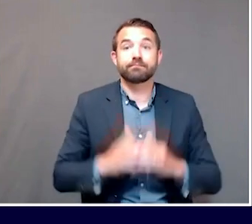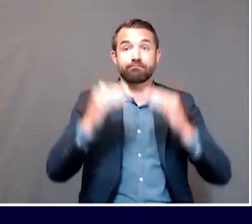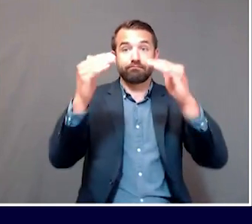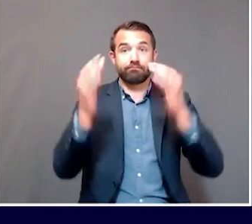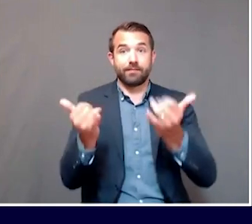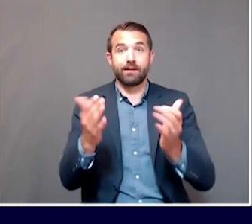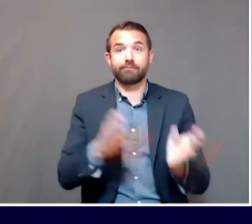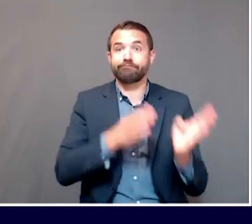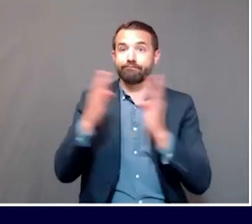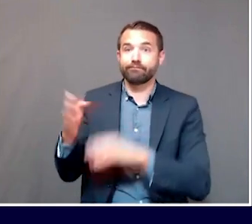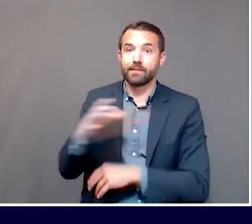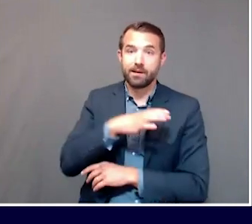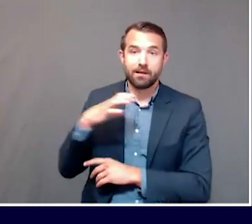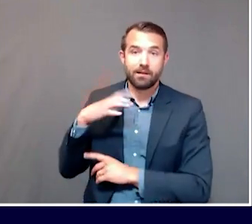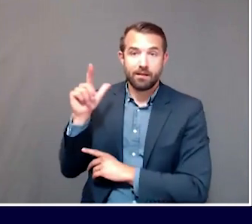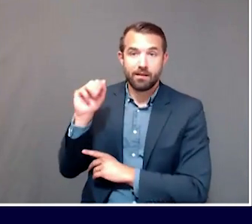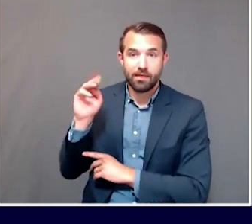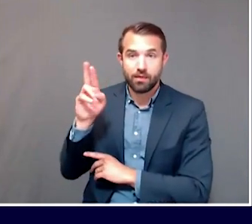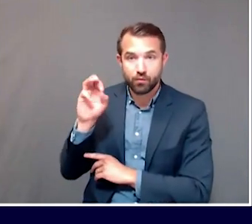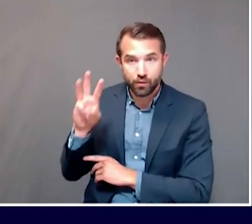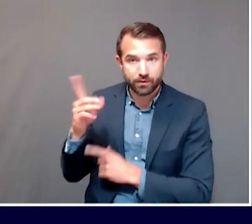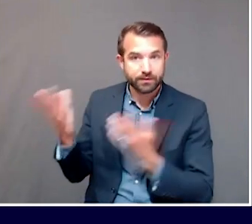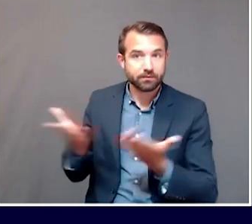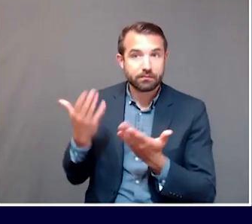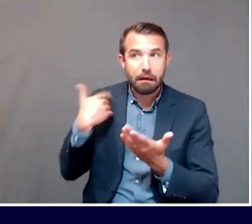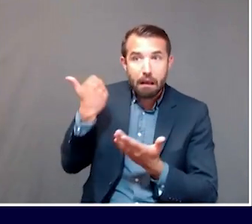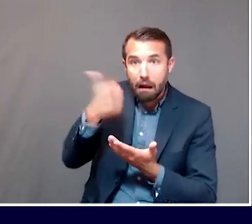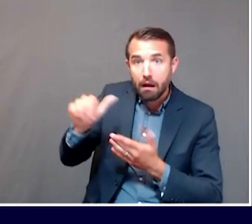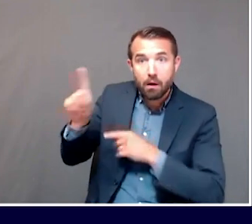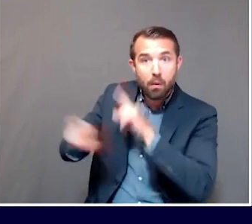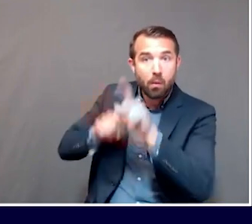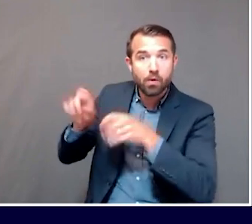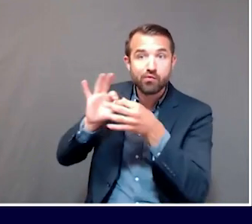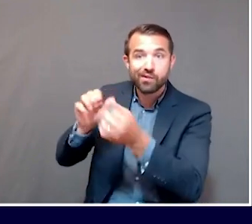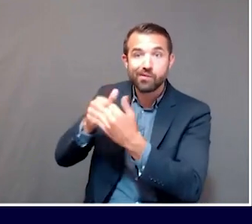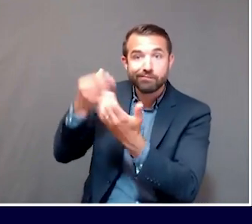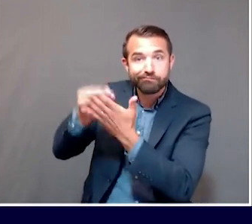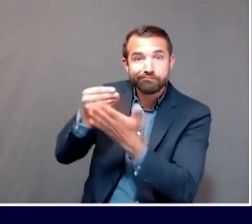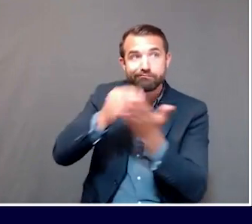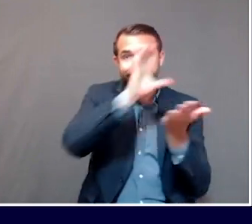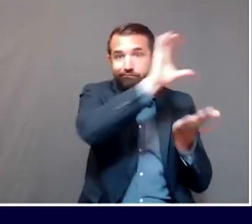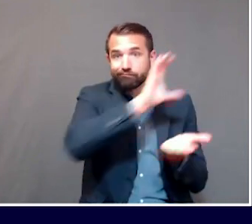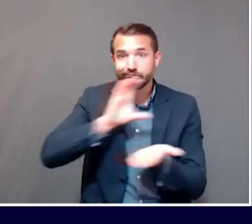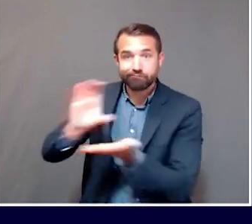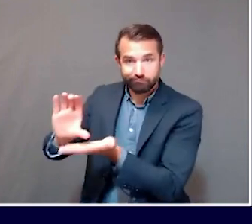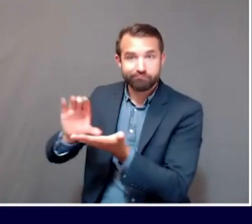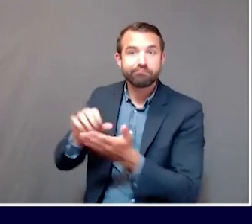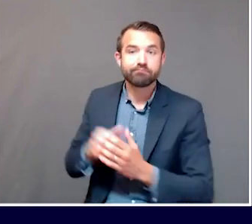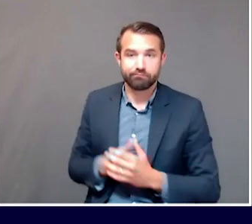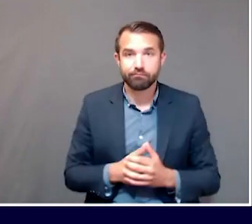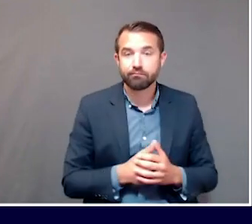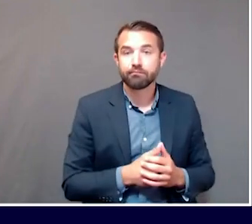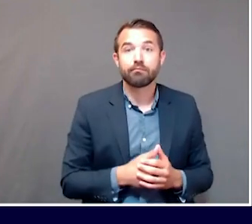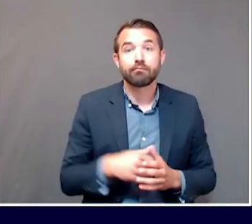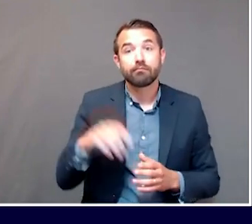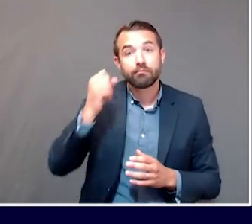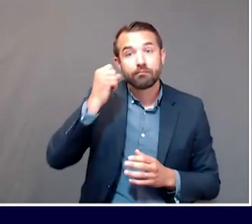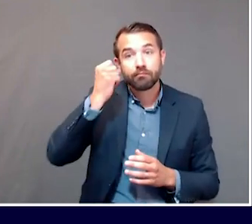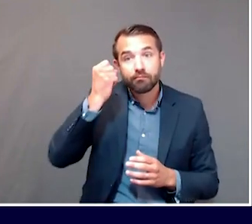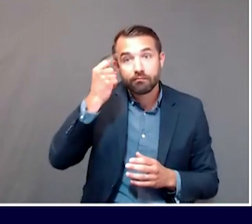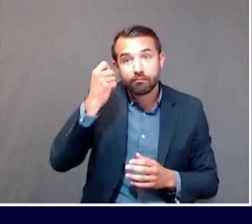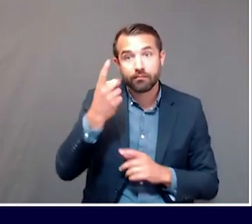any questions you have about these grants. And before that, I will turn things back over to Dr. Shah. Thank you.